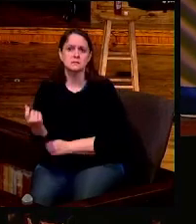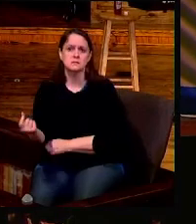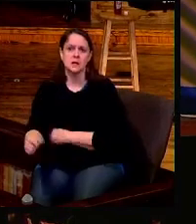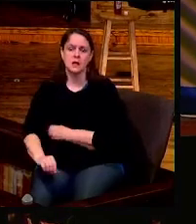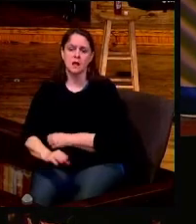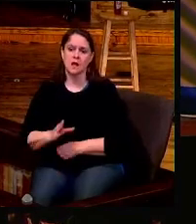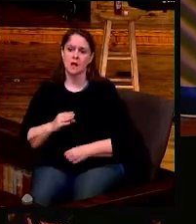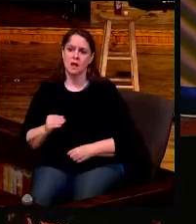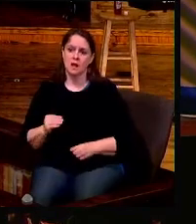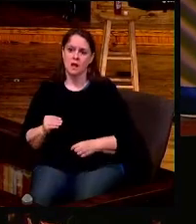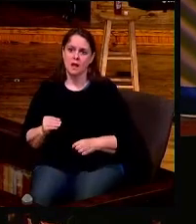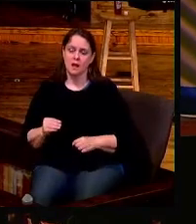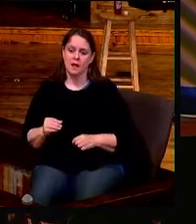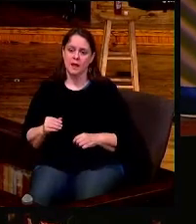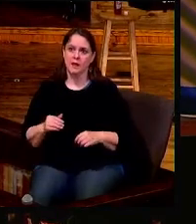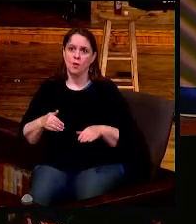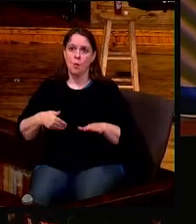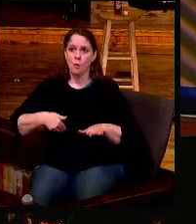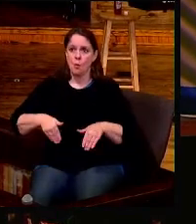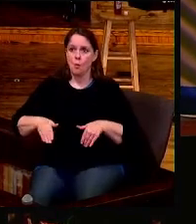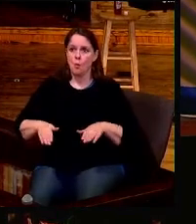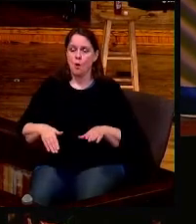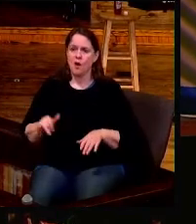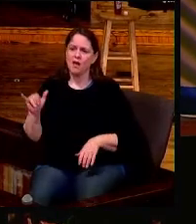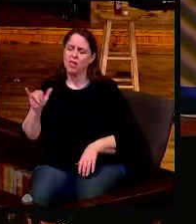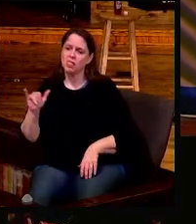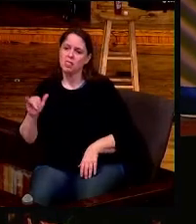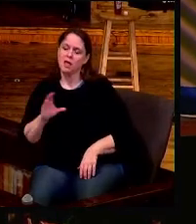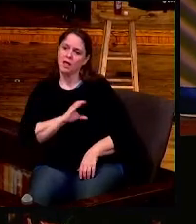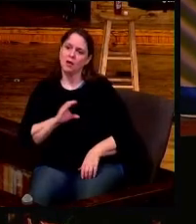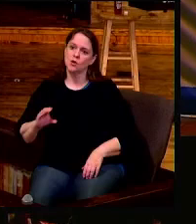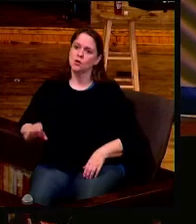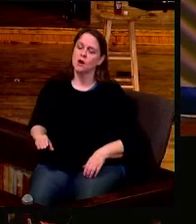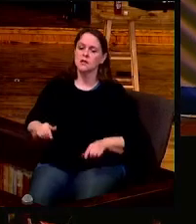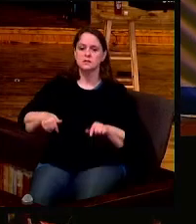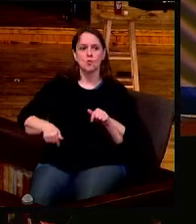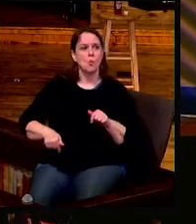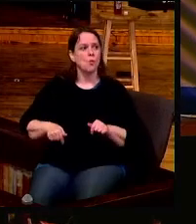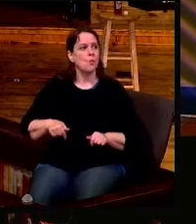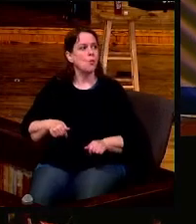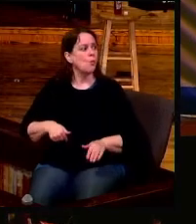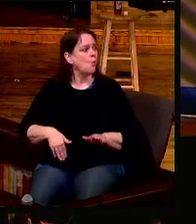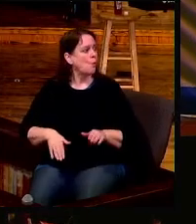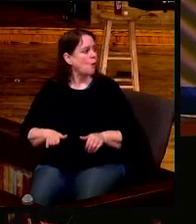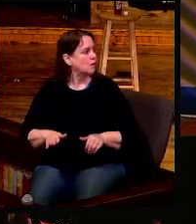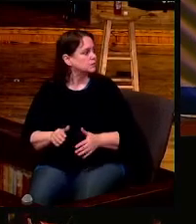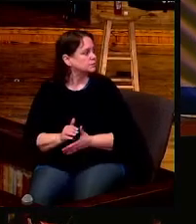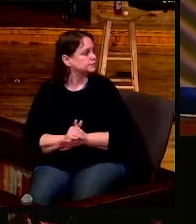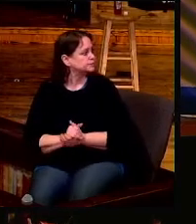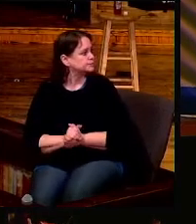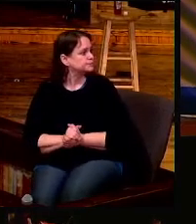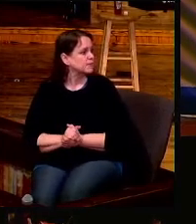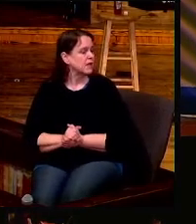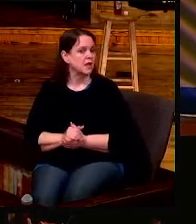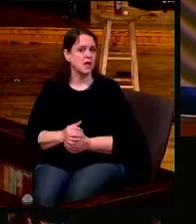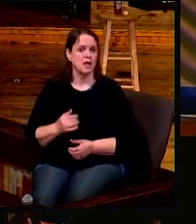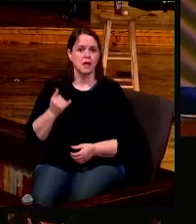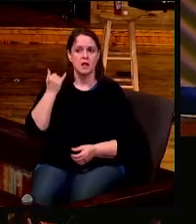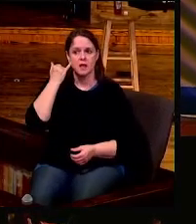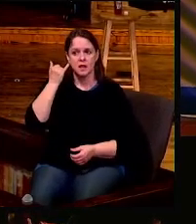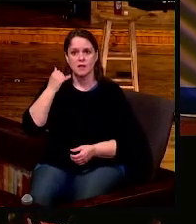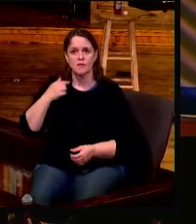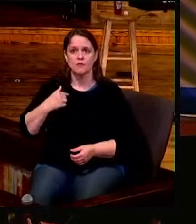And allow us to be able to walk like Christ walked. If we're willing to be obedient and